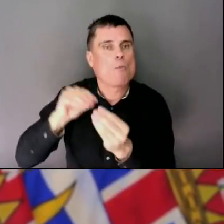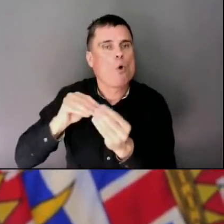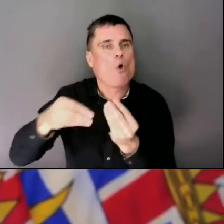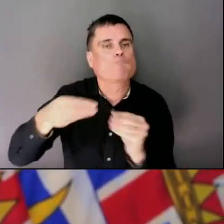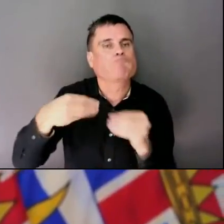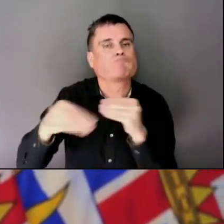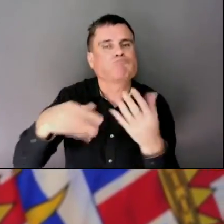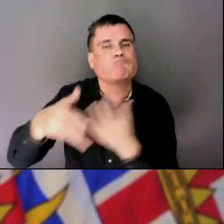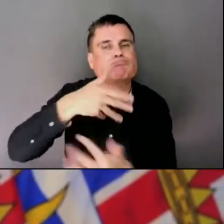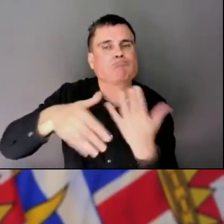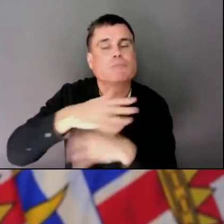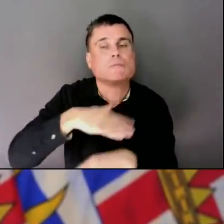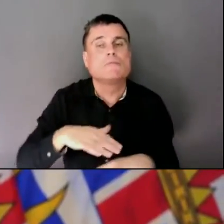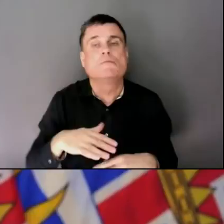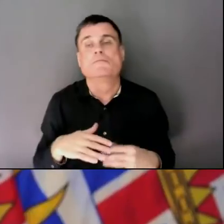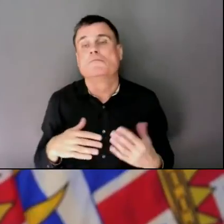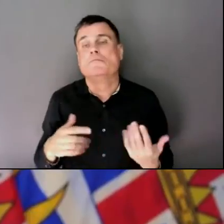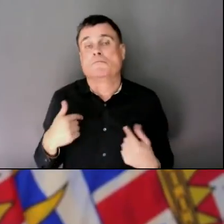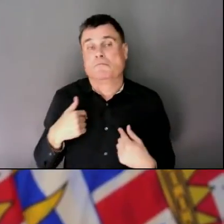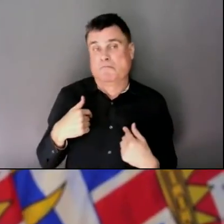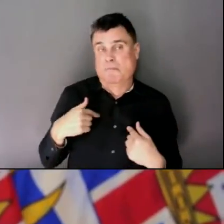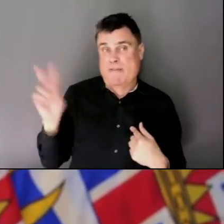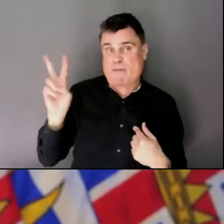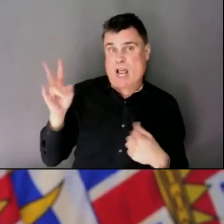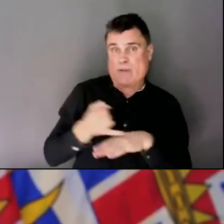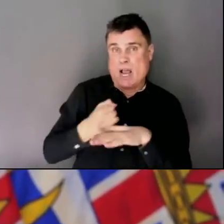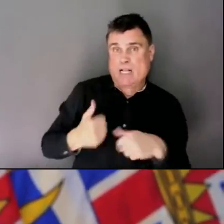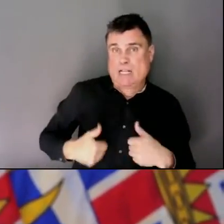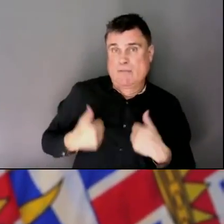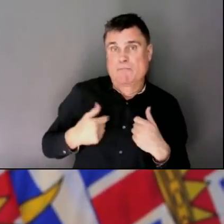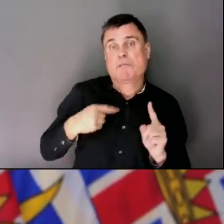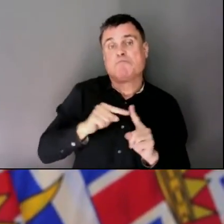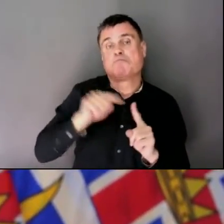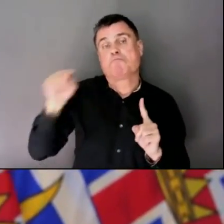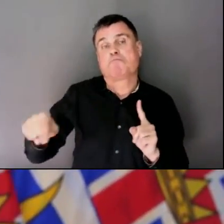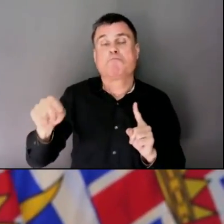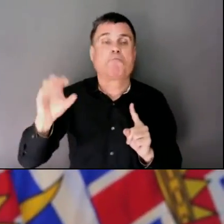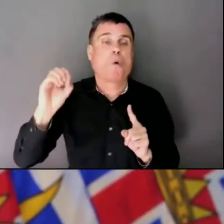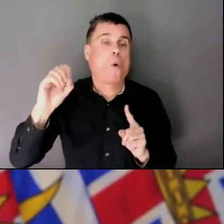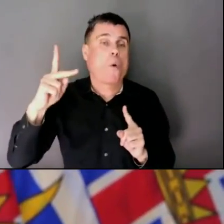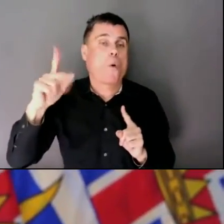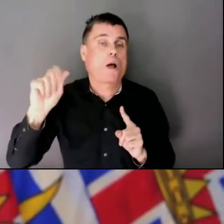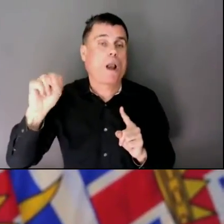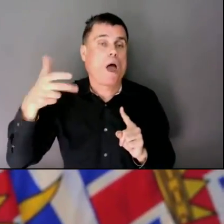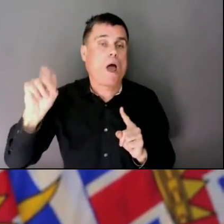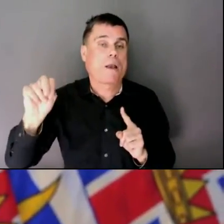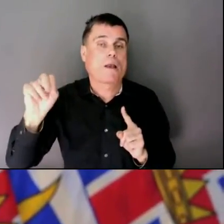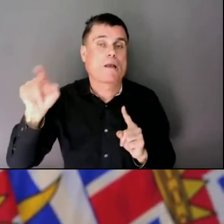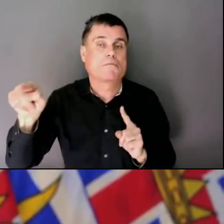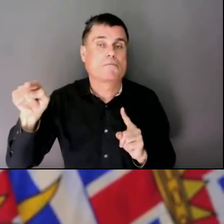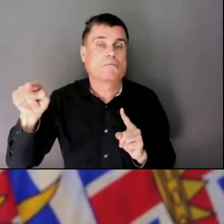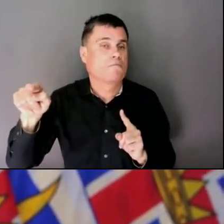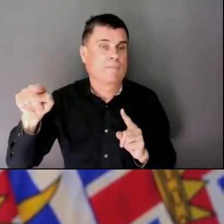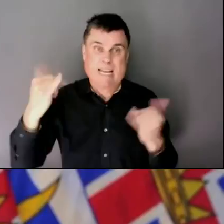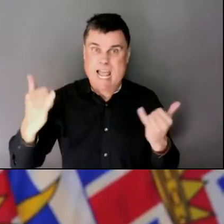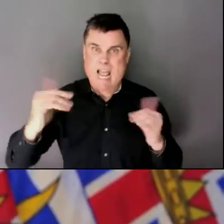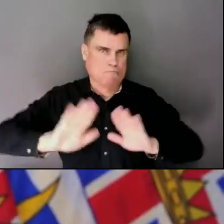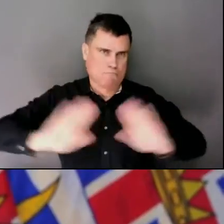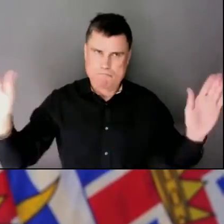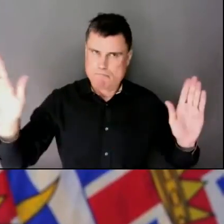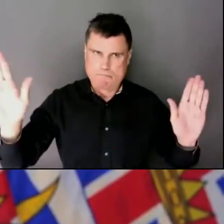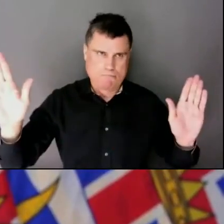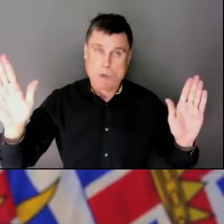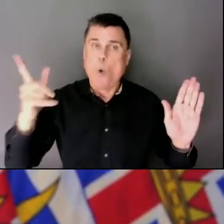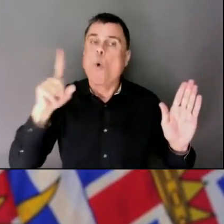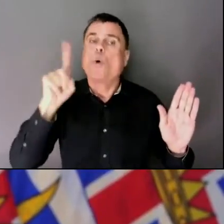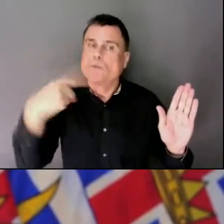the Okanagan, going camping? Right now, the suggestion is no non-essential travel. But what are the odds